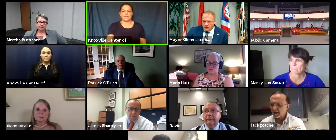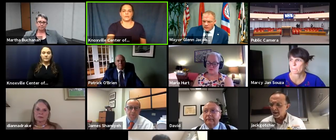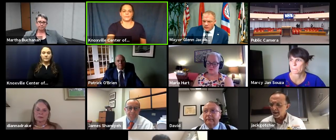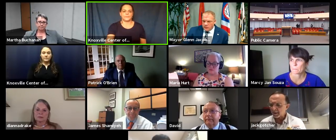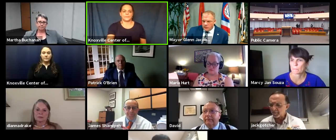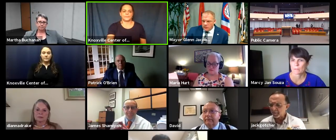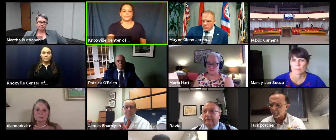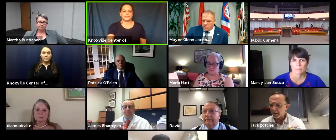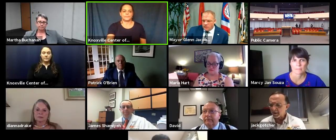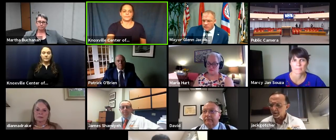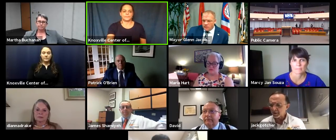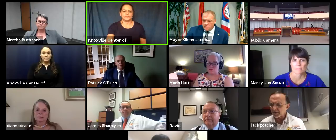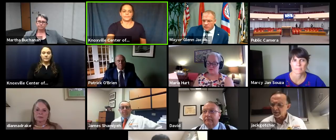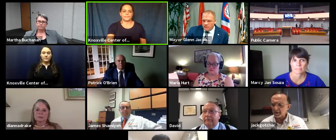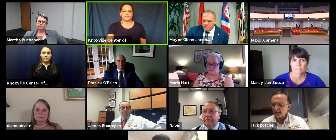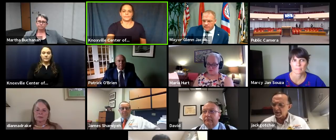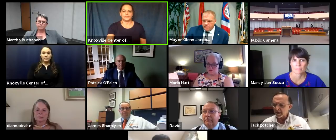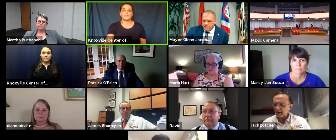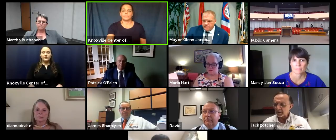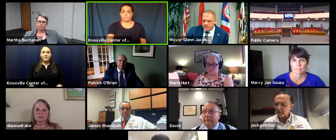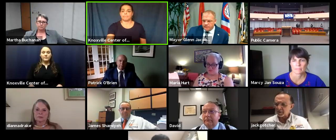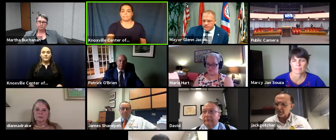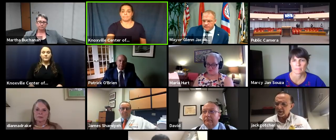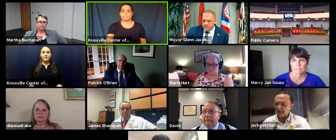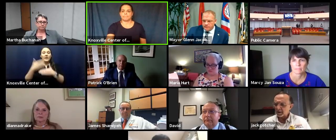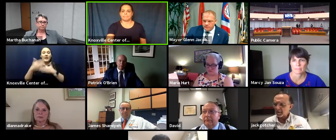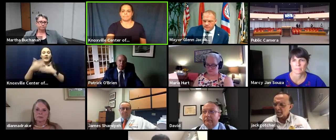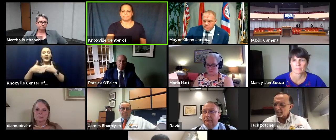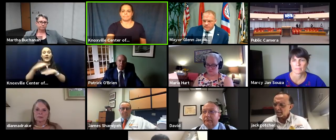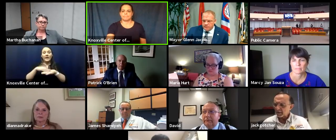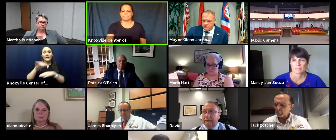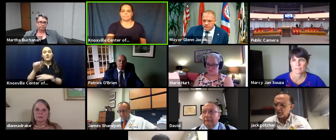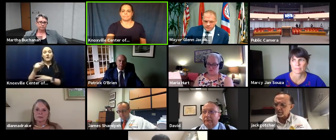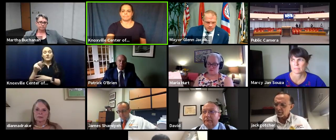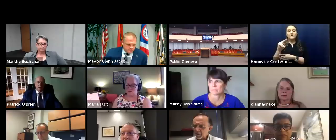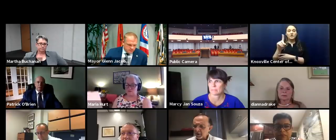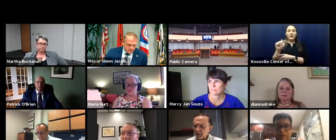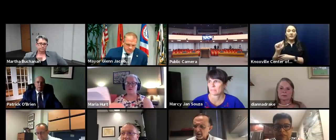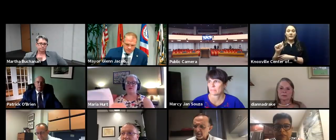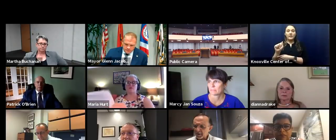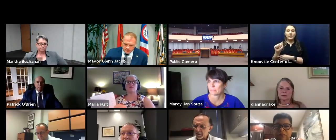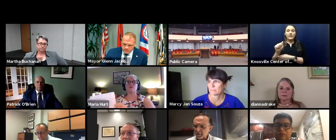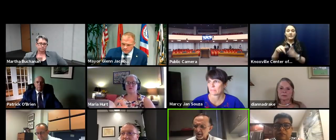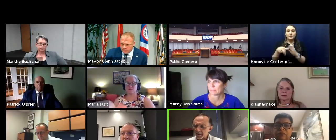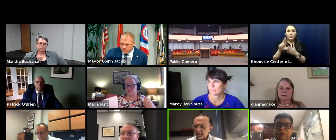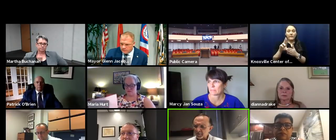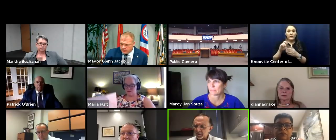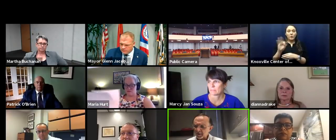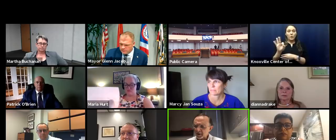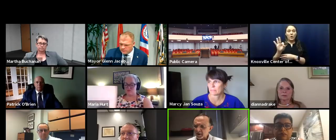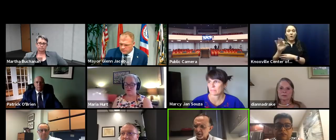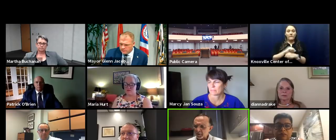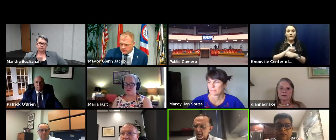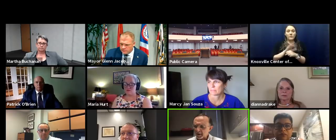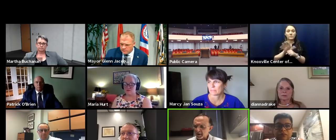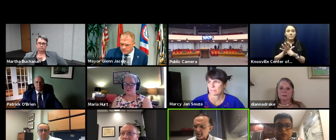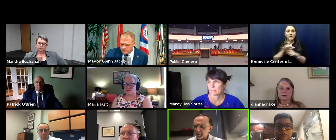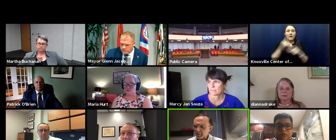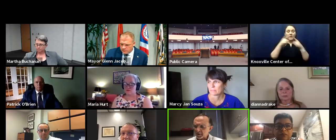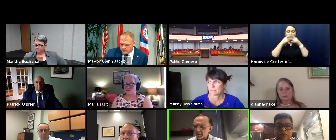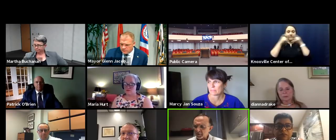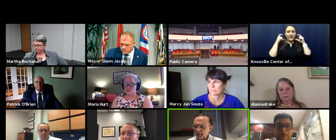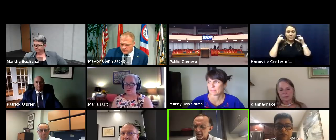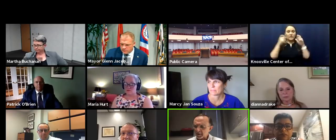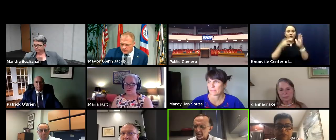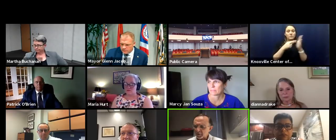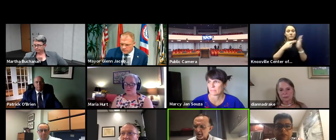done. Next on the agenda is the review of the COVID-19 face covering regulation,